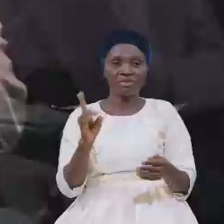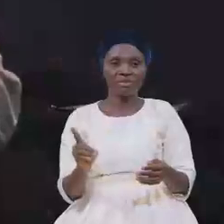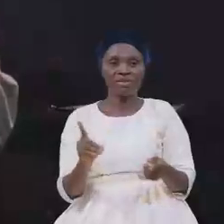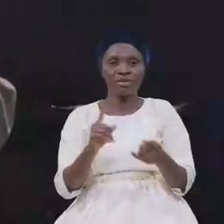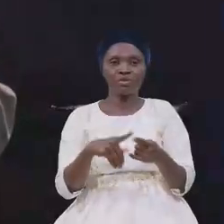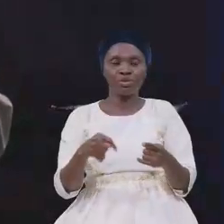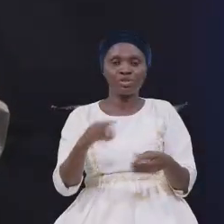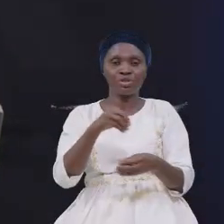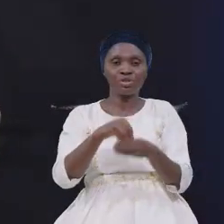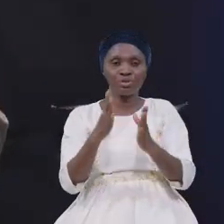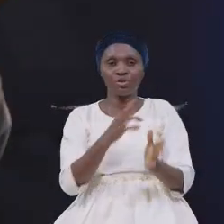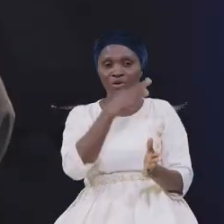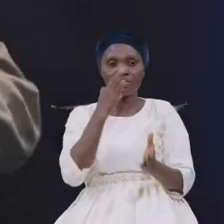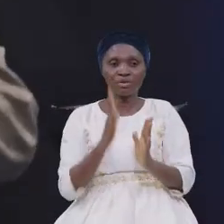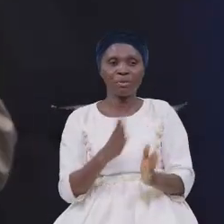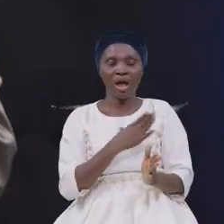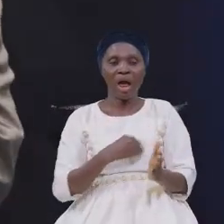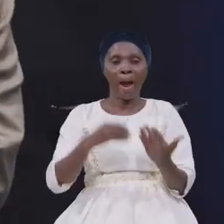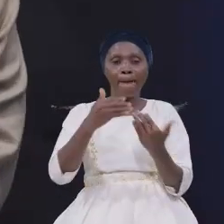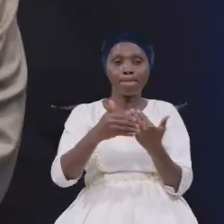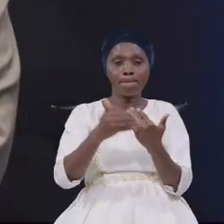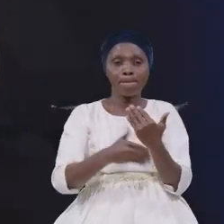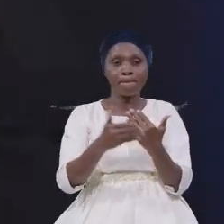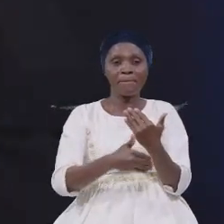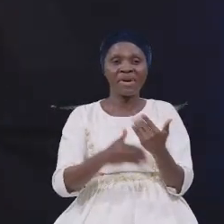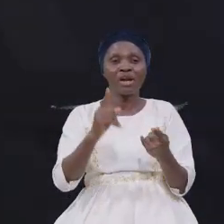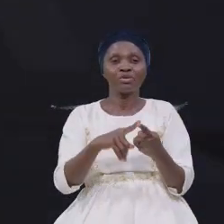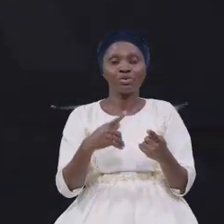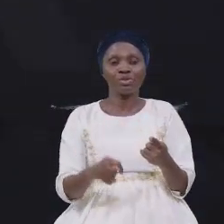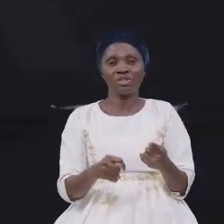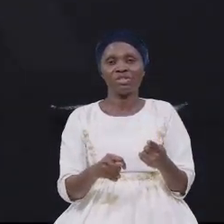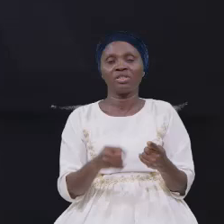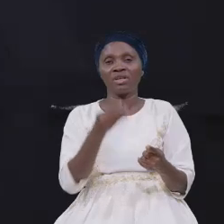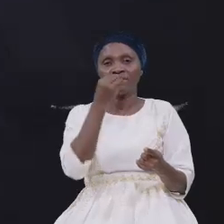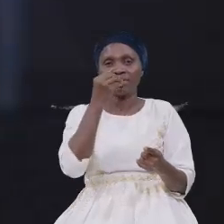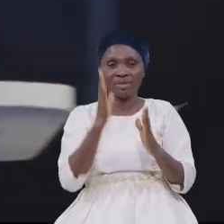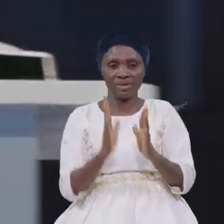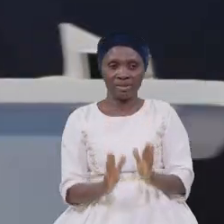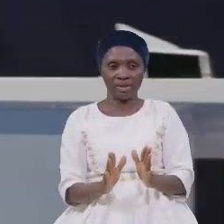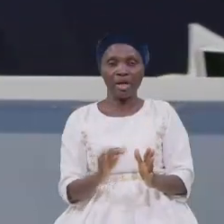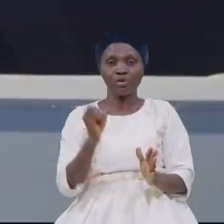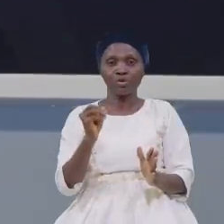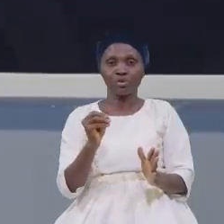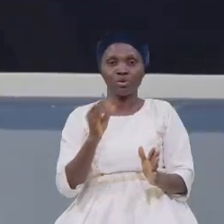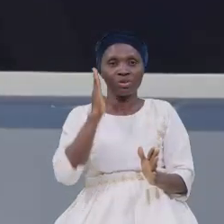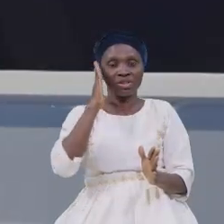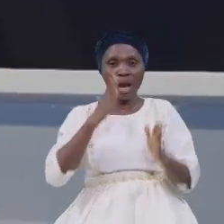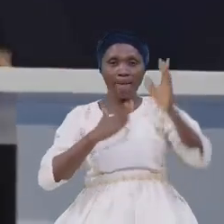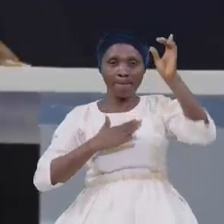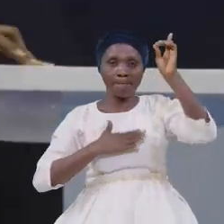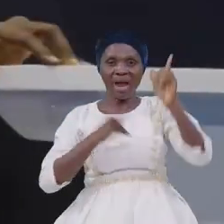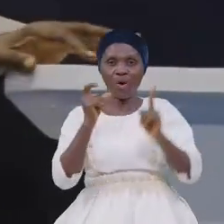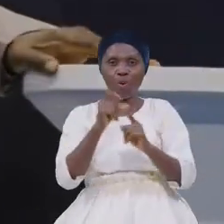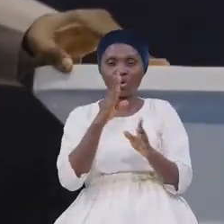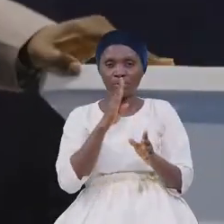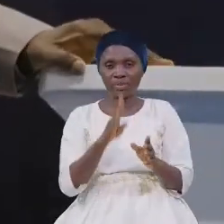says, so shall my word be. His word, like rain, will bring